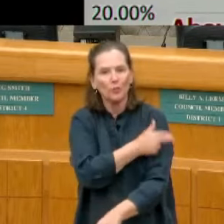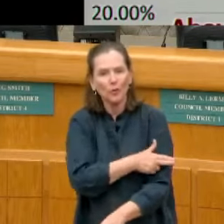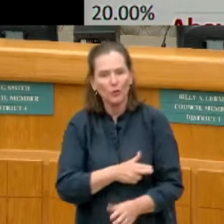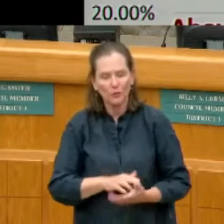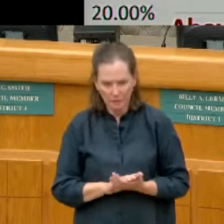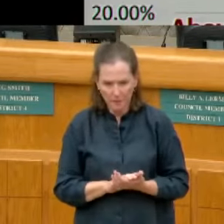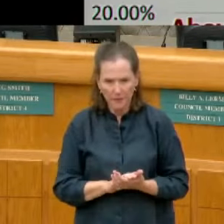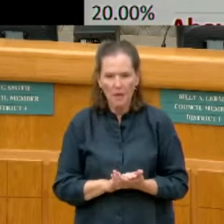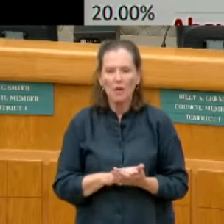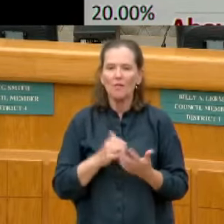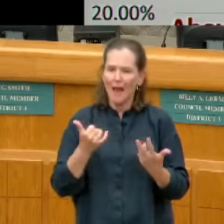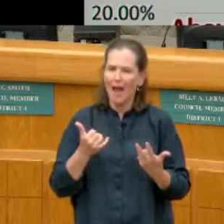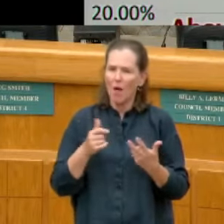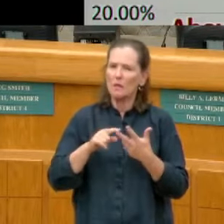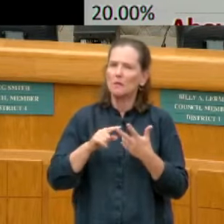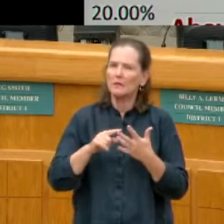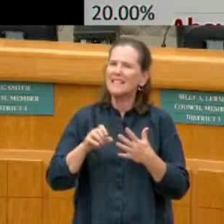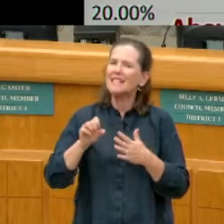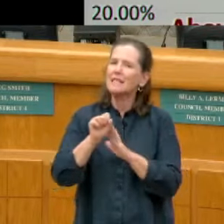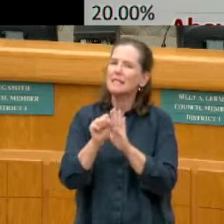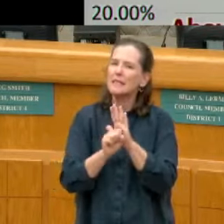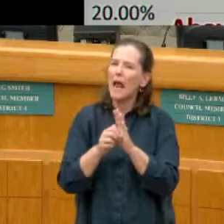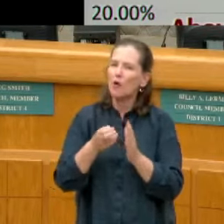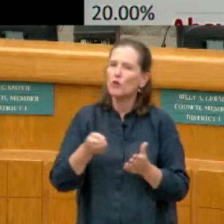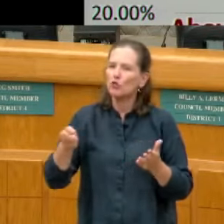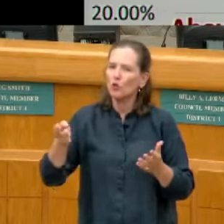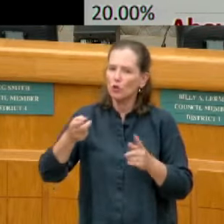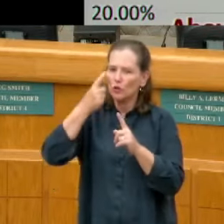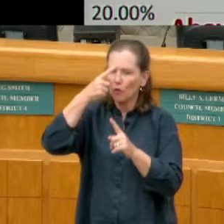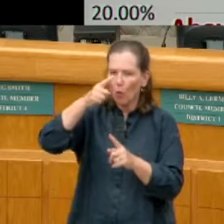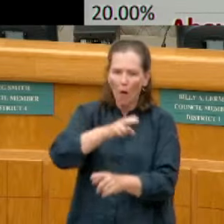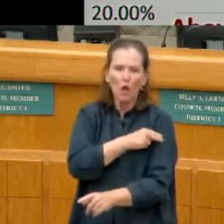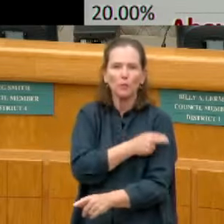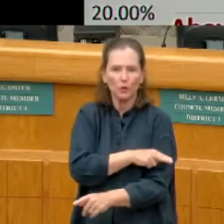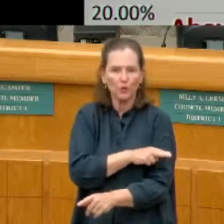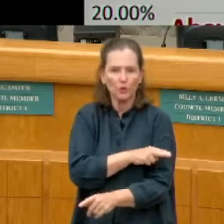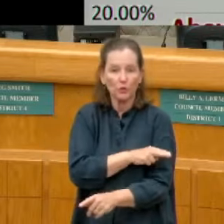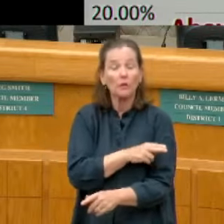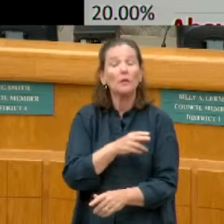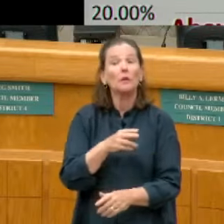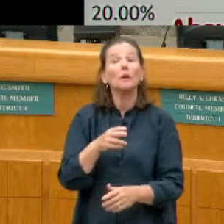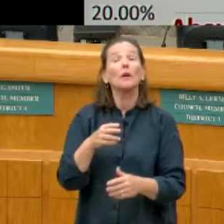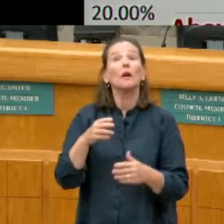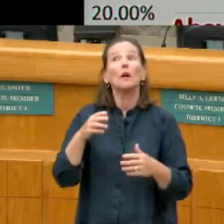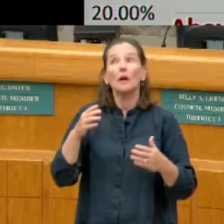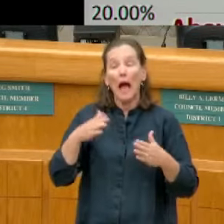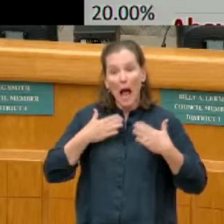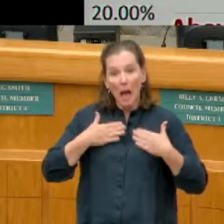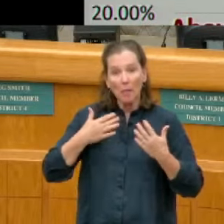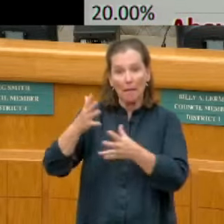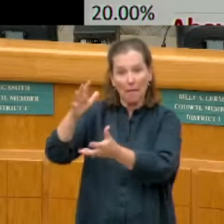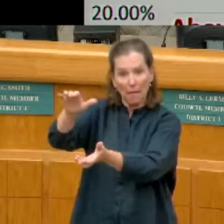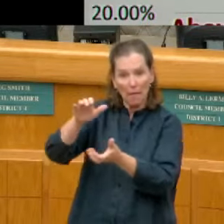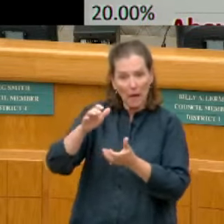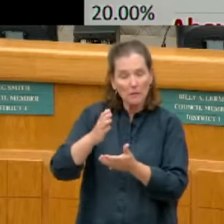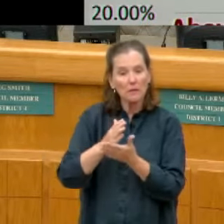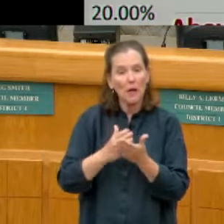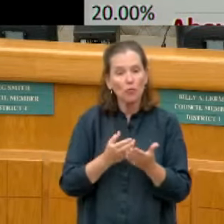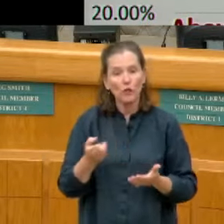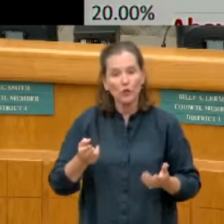hospitals. Fortunately, we are gaining resources that we need, and this is coming from the state of Texas. So here's a moment